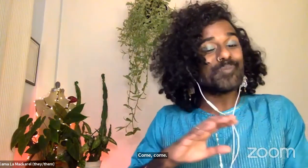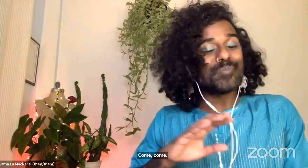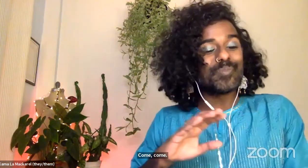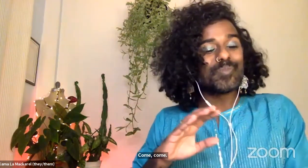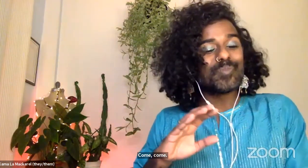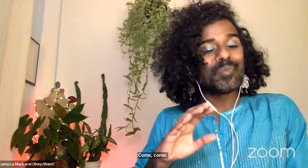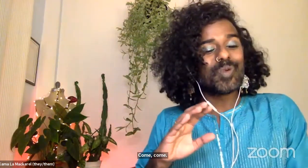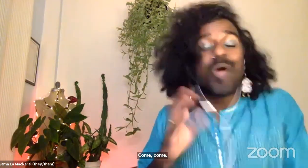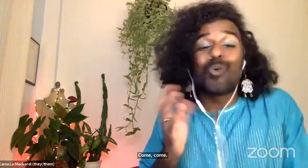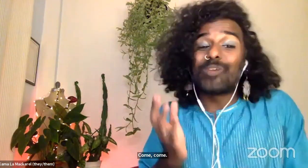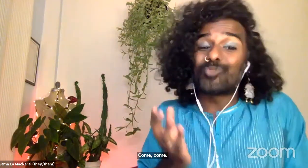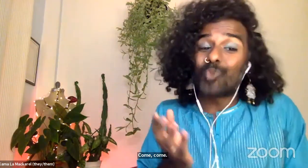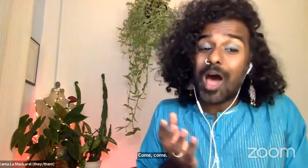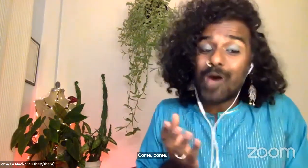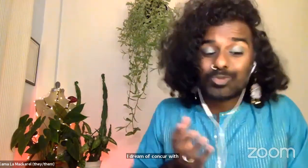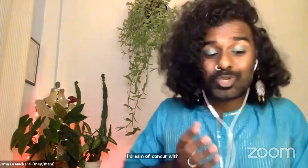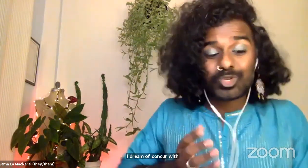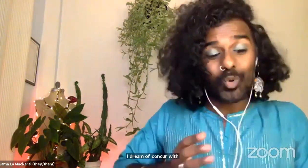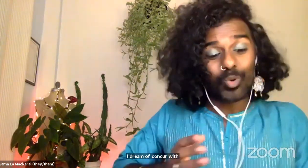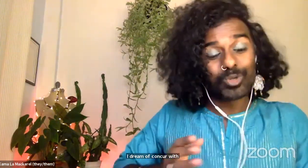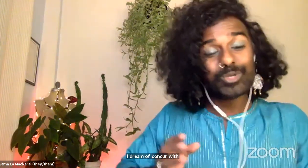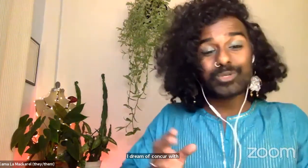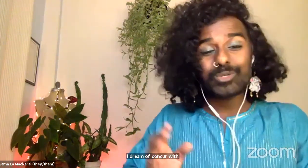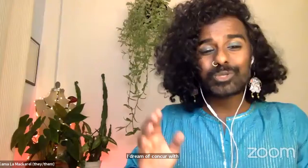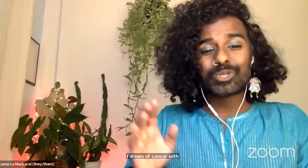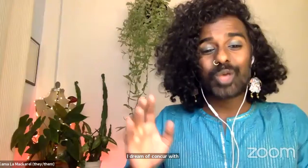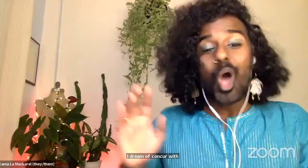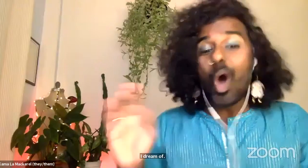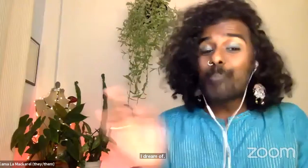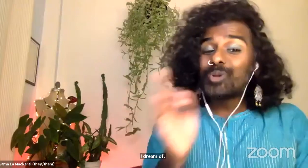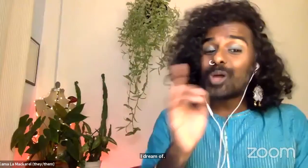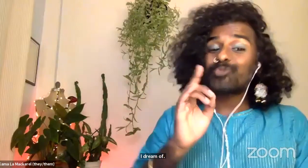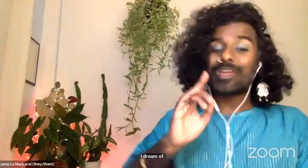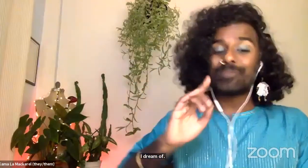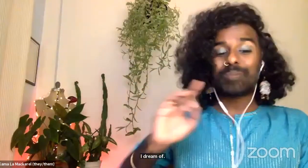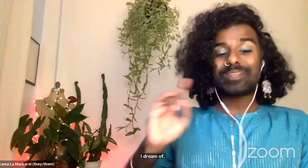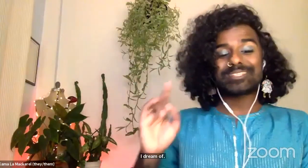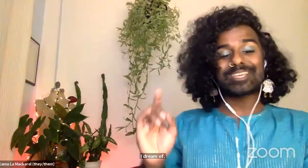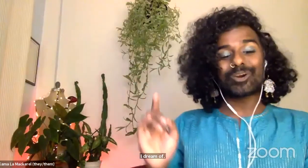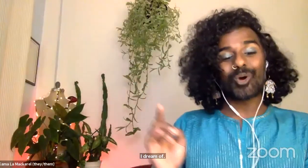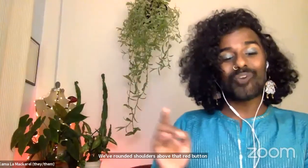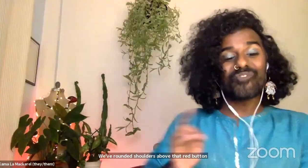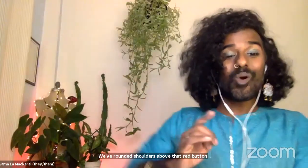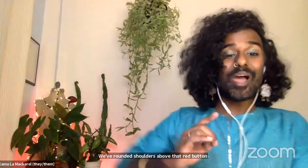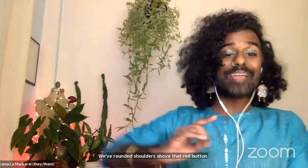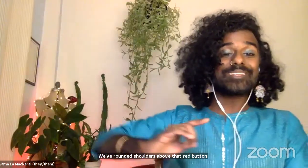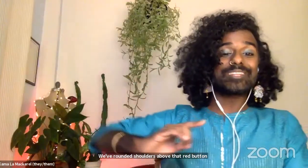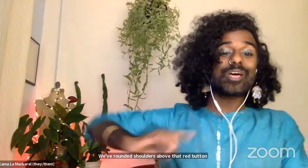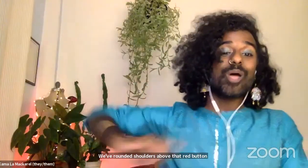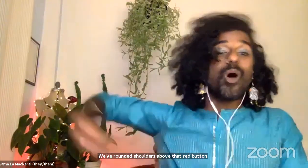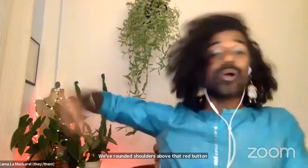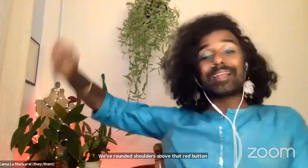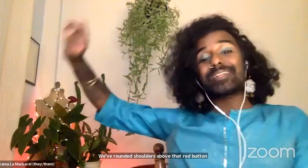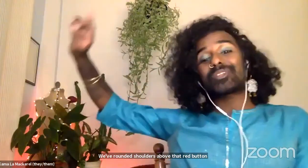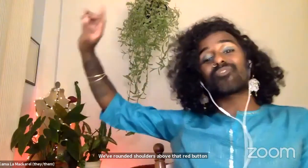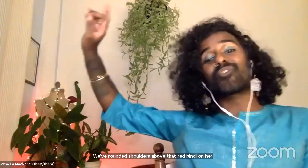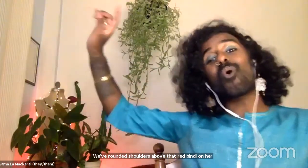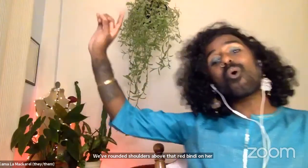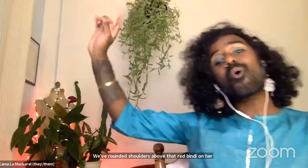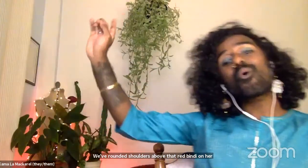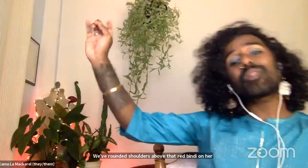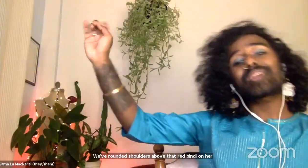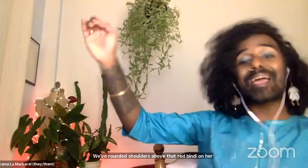kumkum with round shoulders, a blood-red bindi on her forehead, a glint